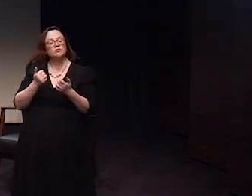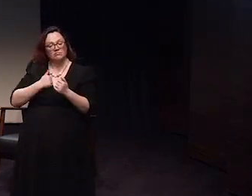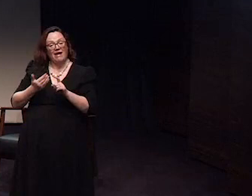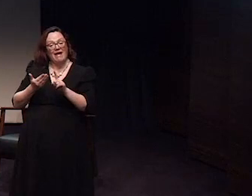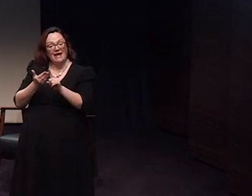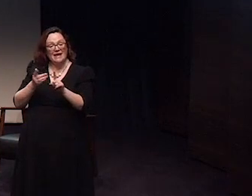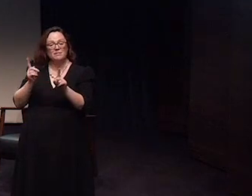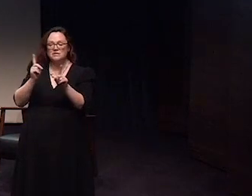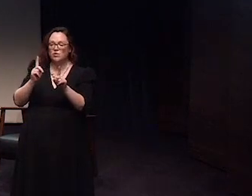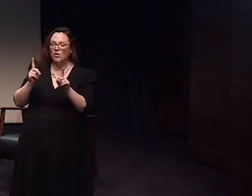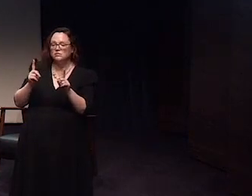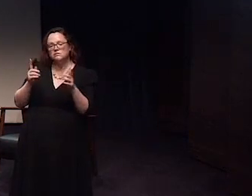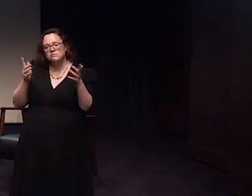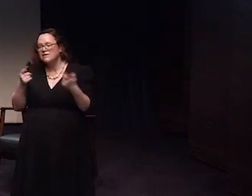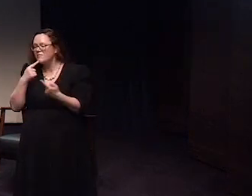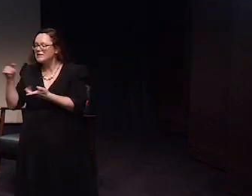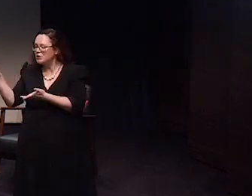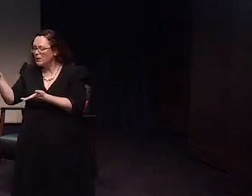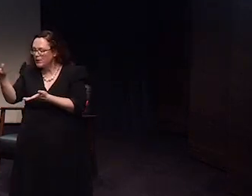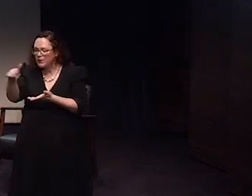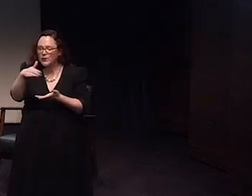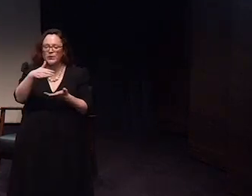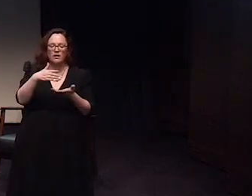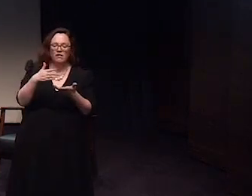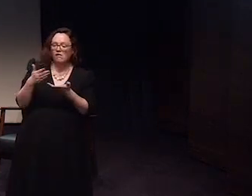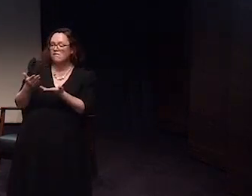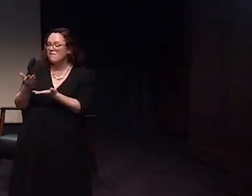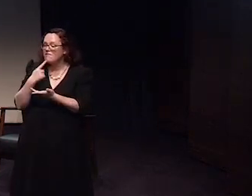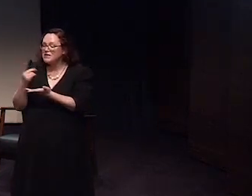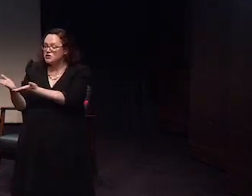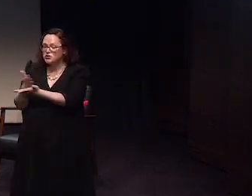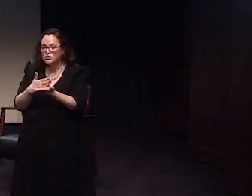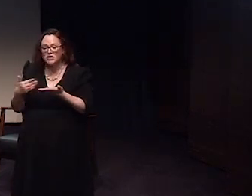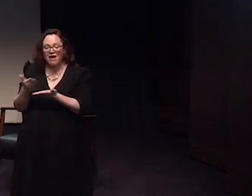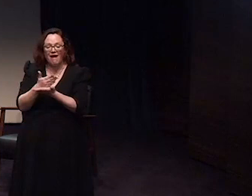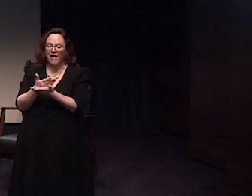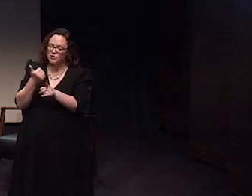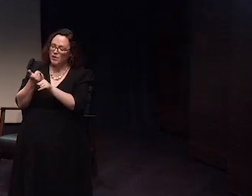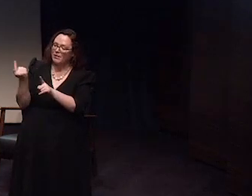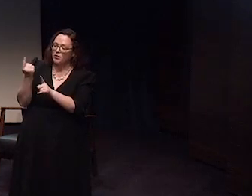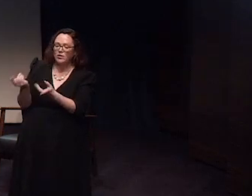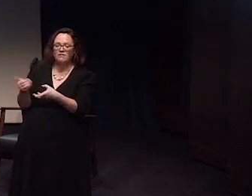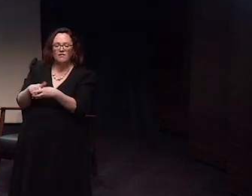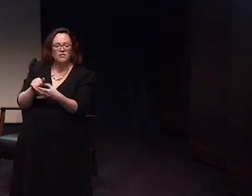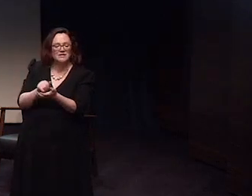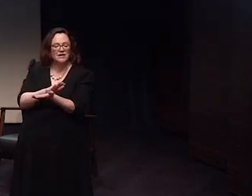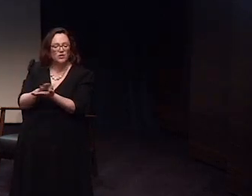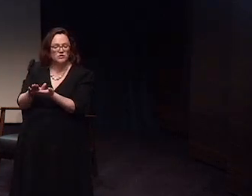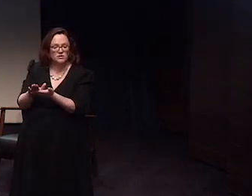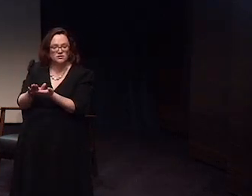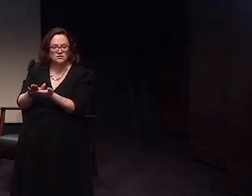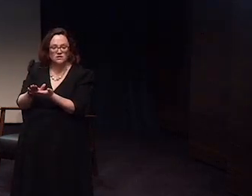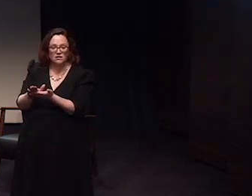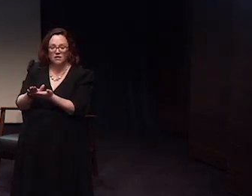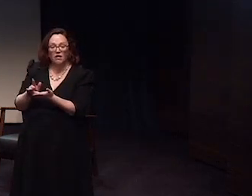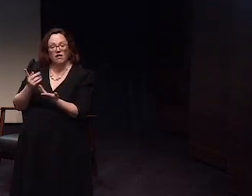all stakeholders around one technology in context as close as possible to reality.